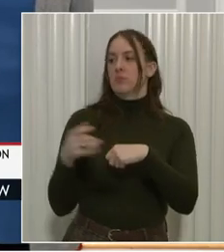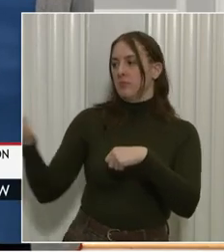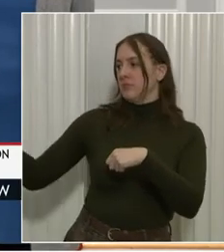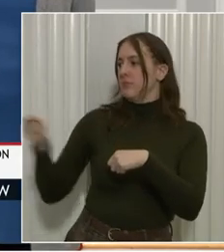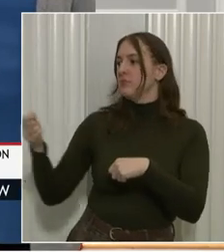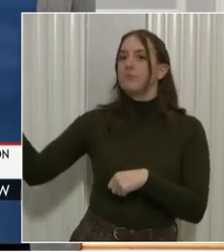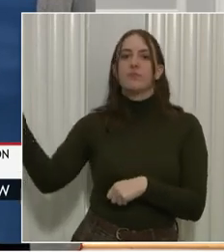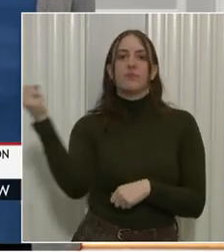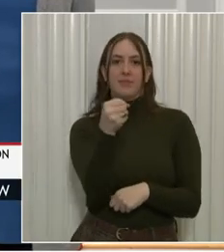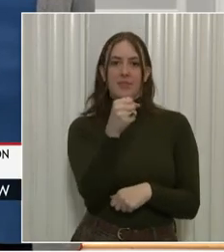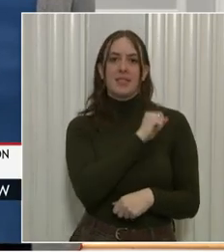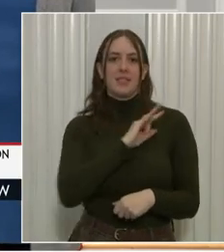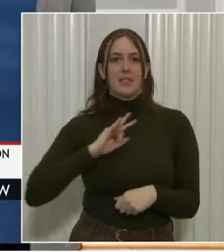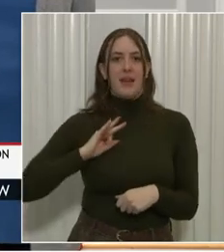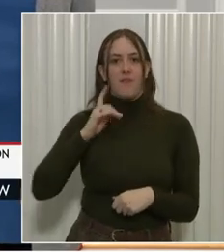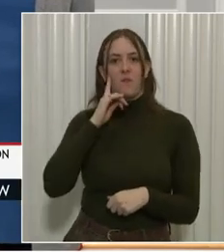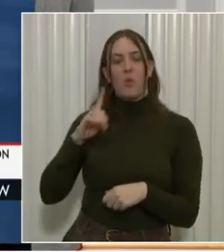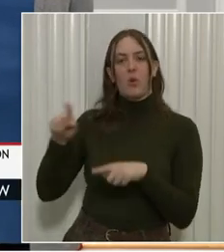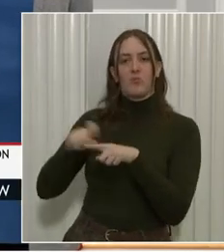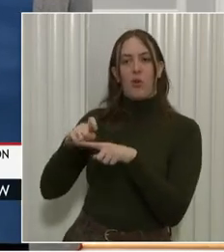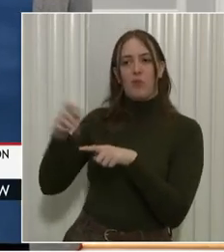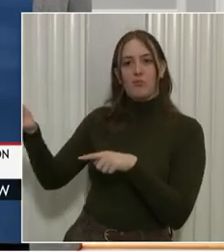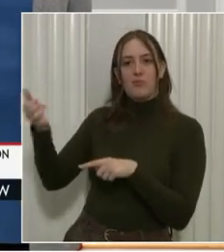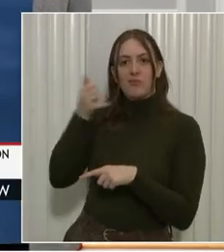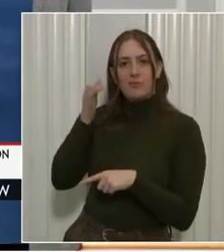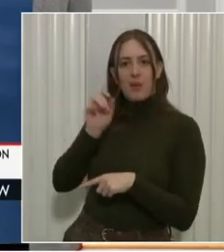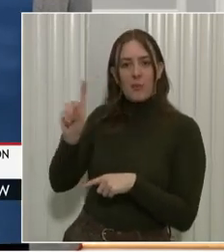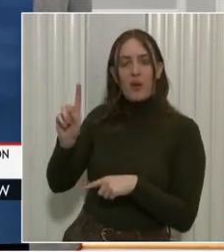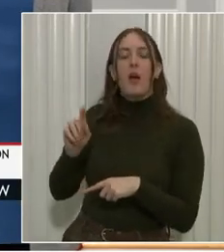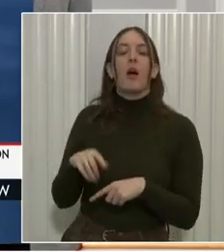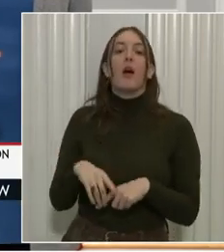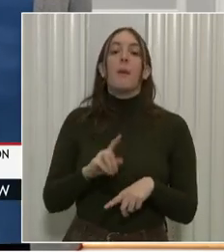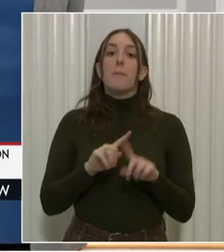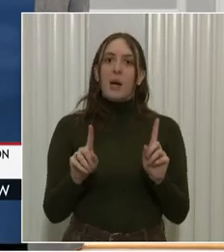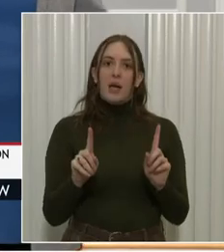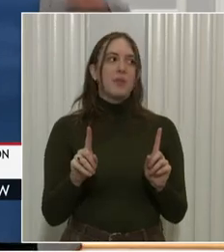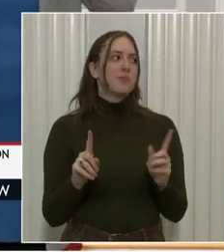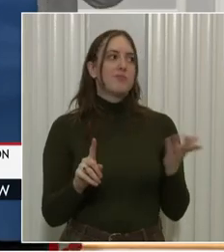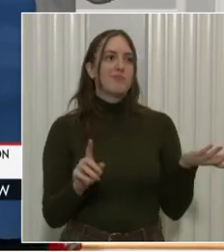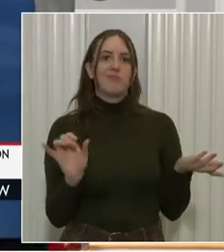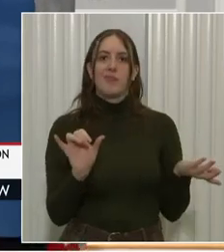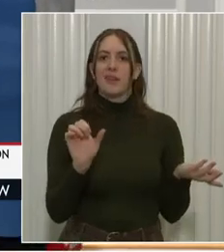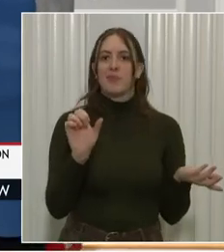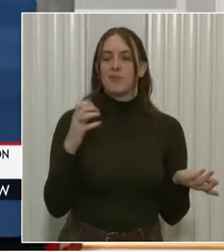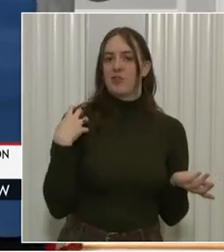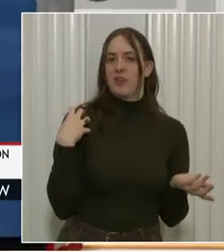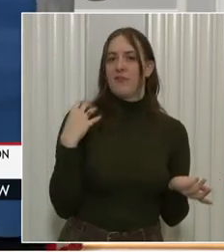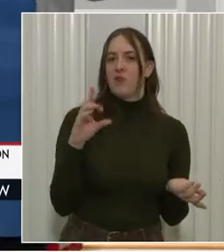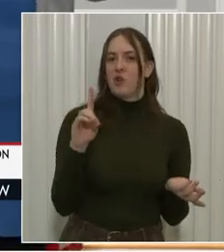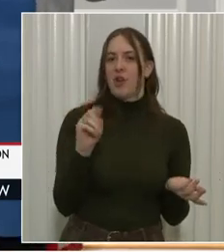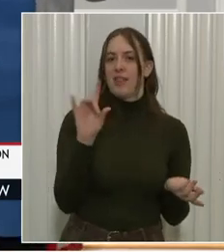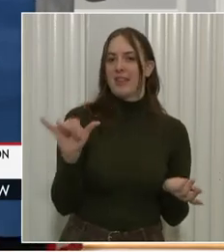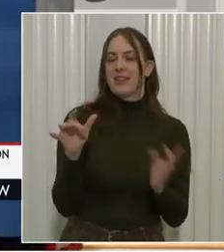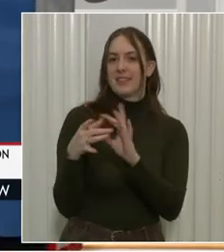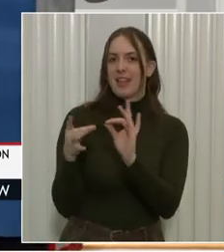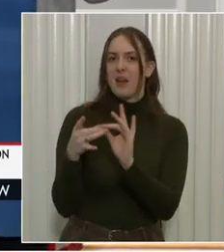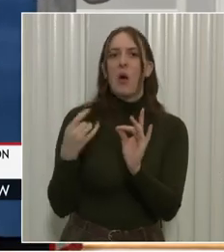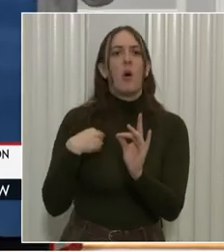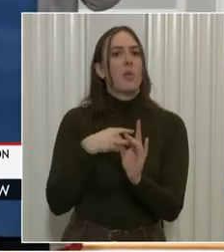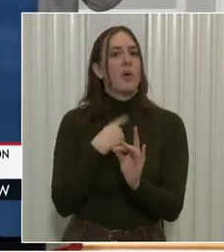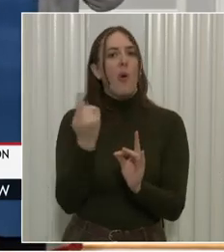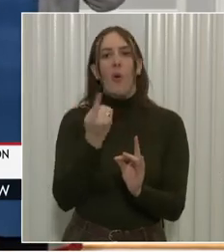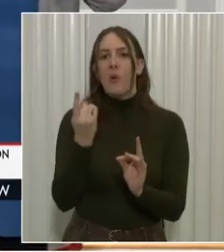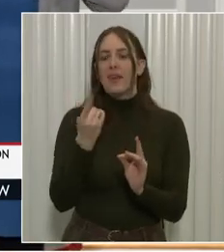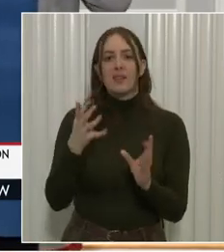fashion. So we're doing well with staffing, but just like Chief Donnelly said, we always are looking for and accepting more call takers